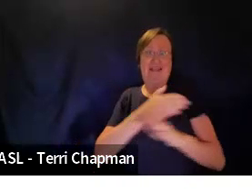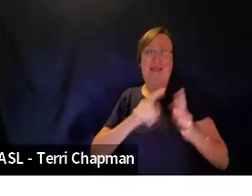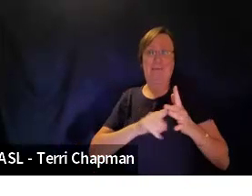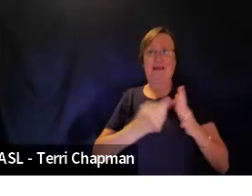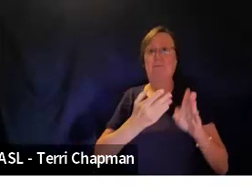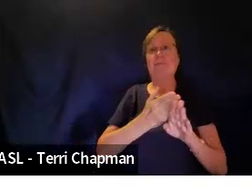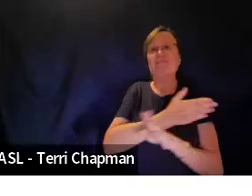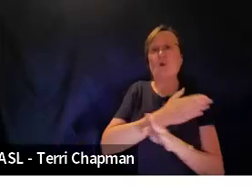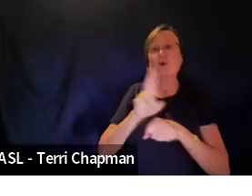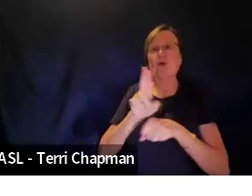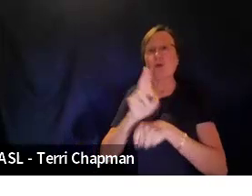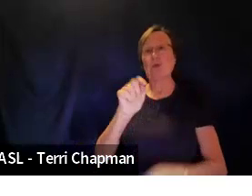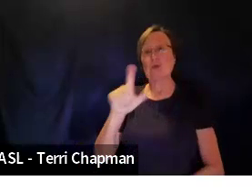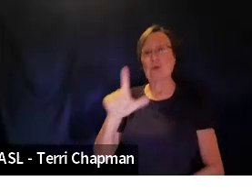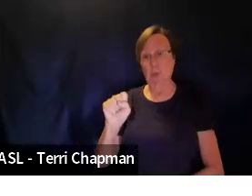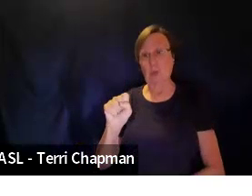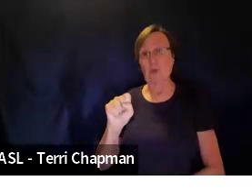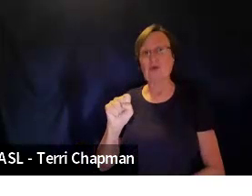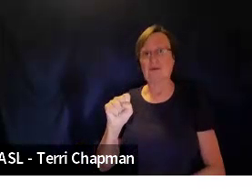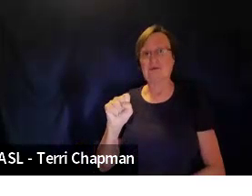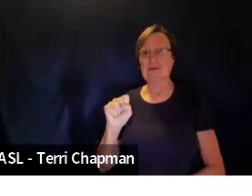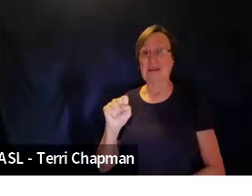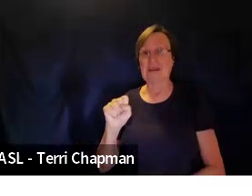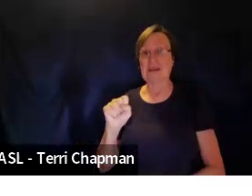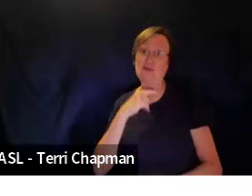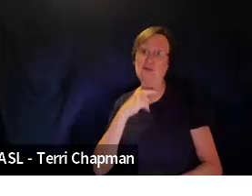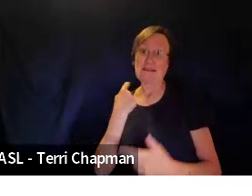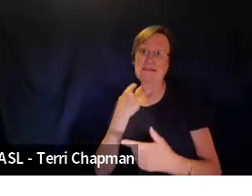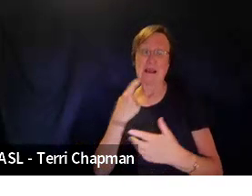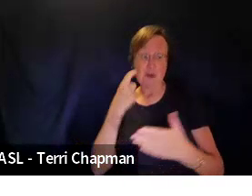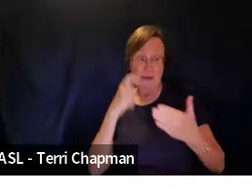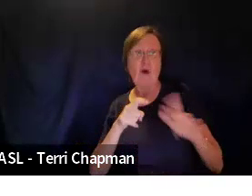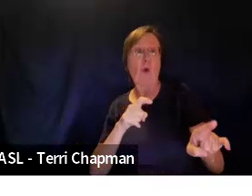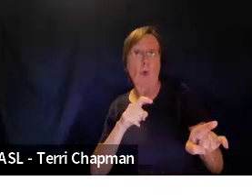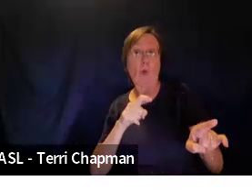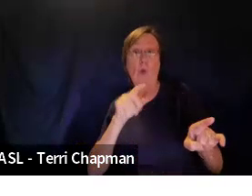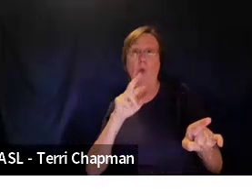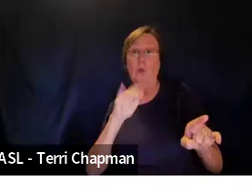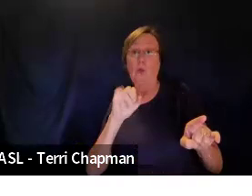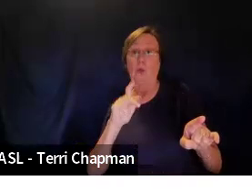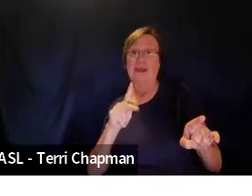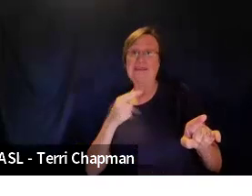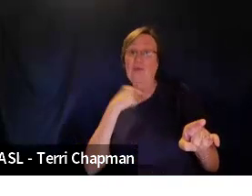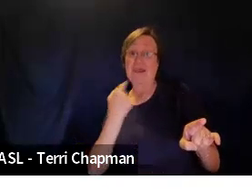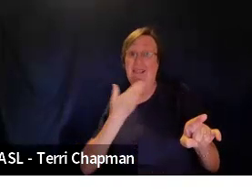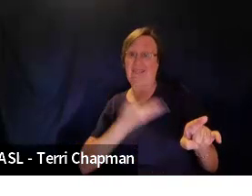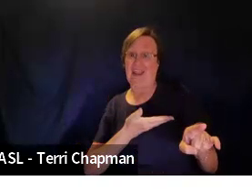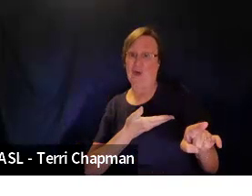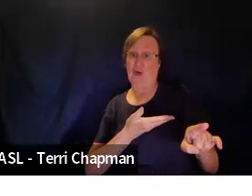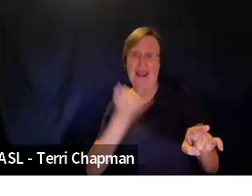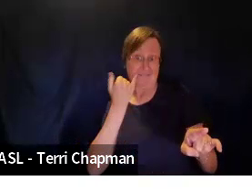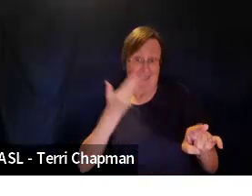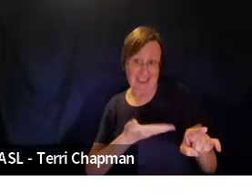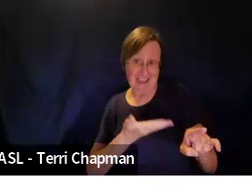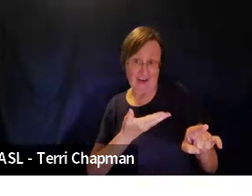them, that risk. And then once you've identified that risk, if it exists, you have to mitigate and prevent